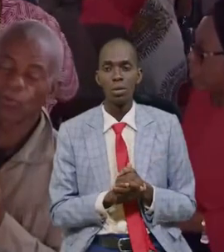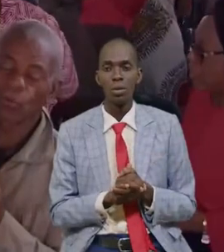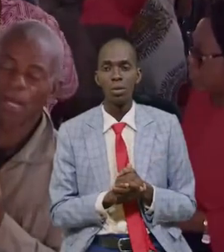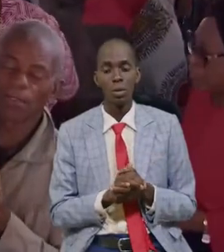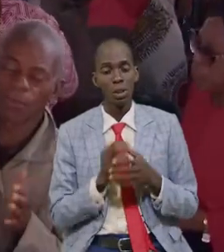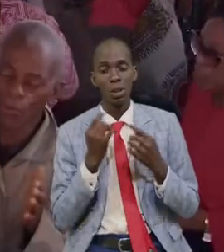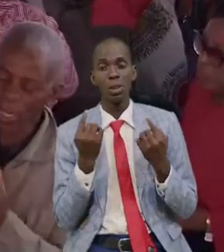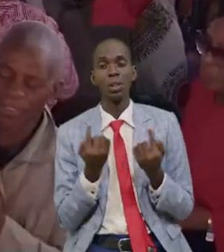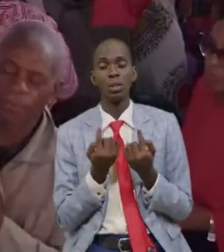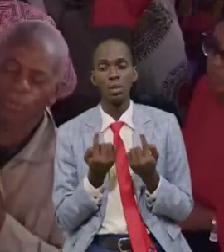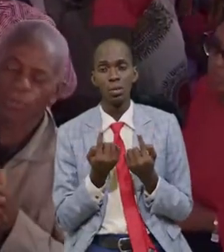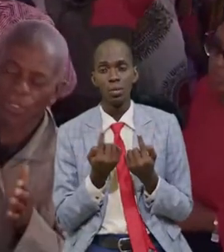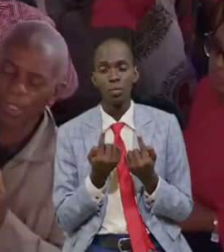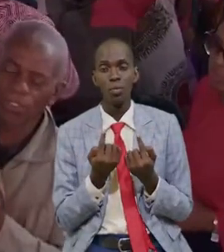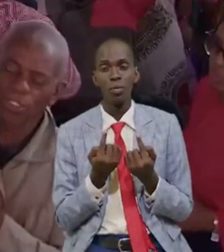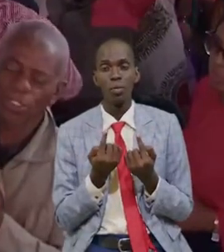Sin,